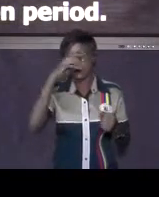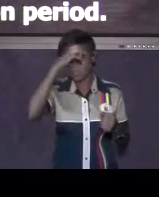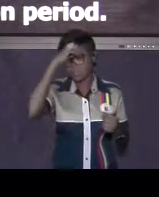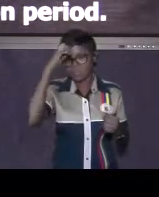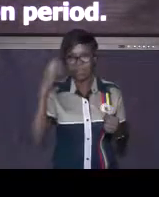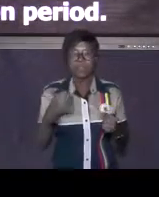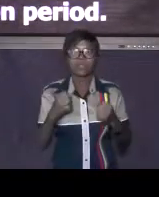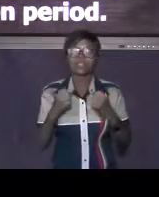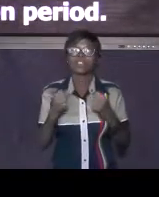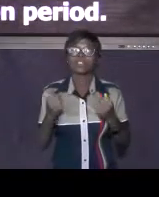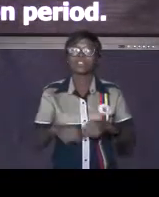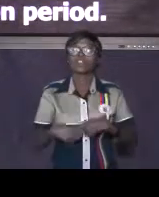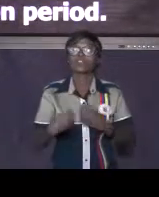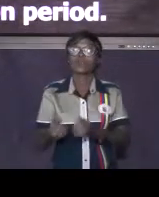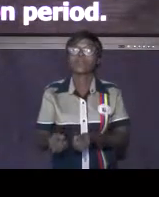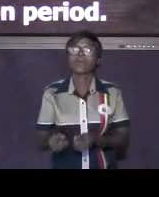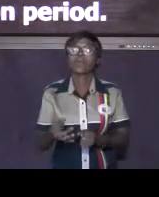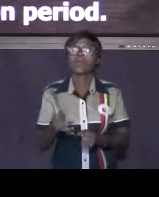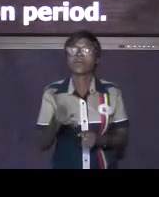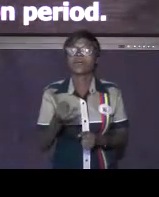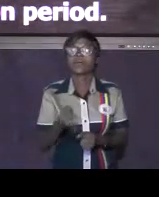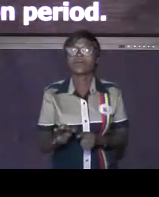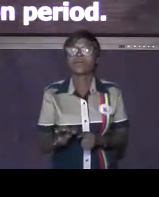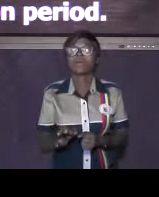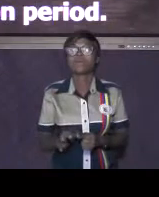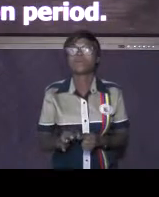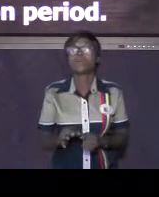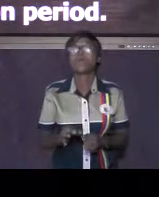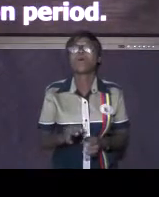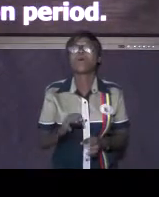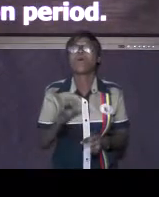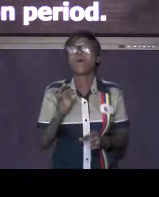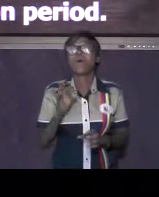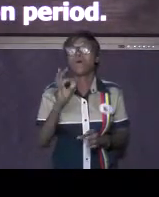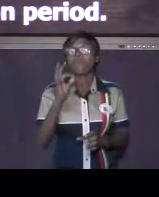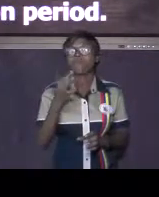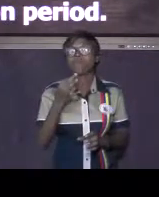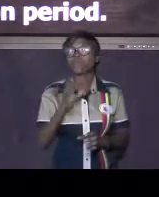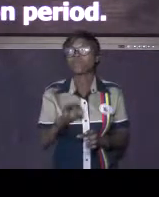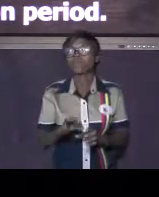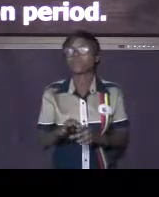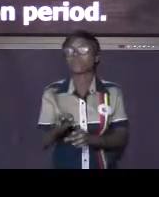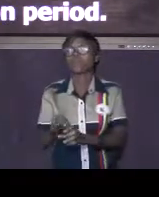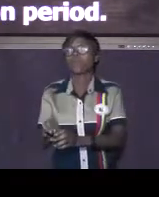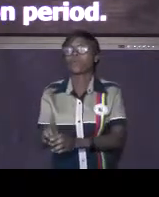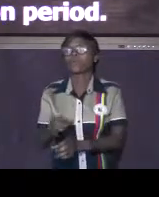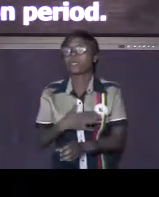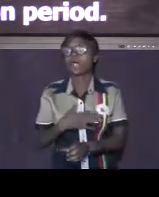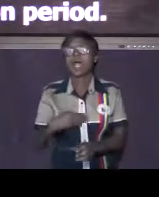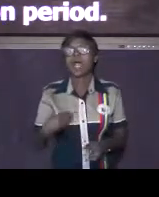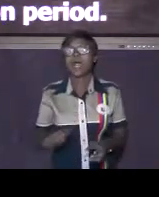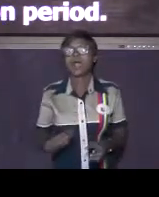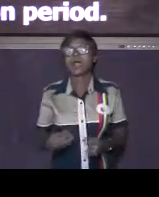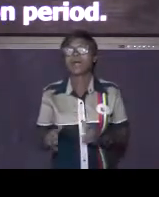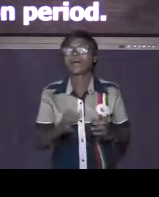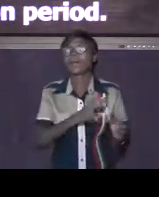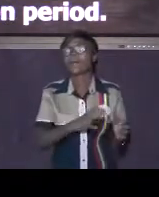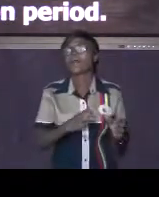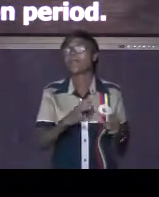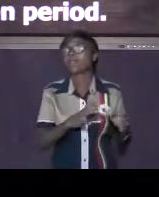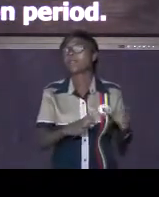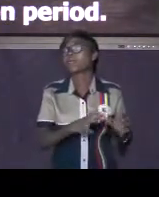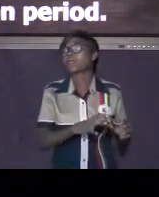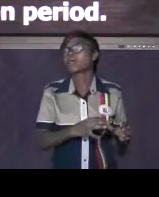supply of crops is characterized by some of average daily air temperatures that are